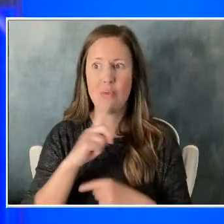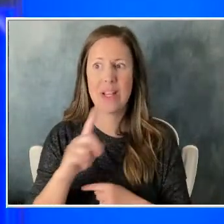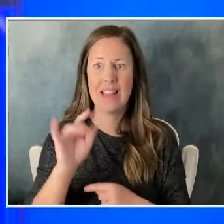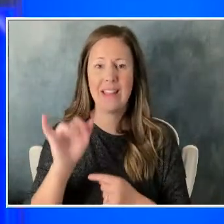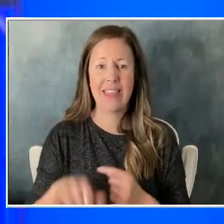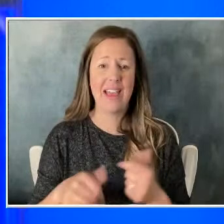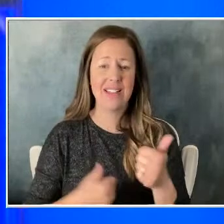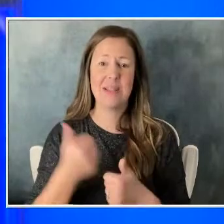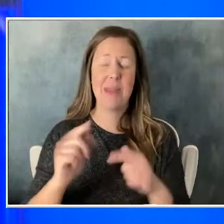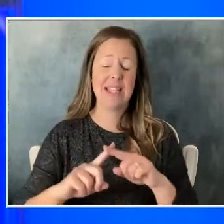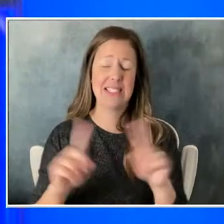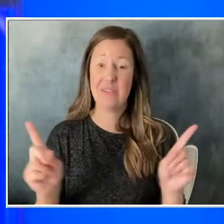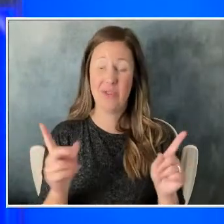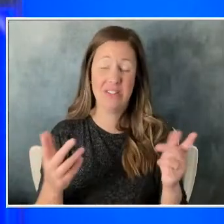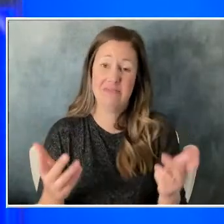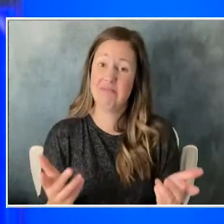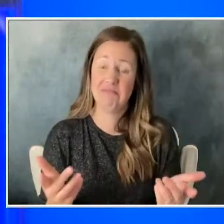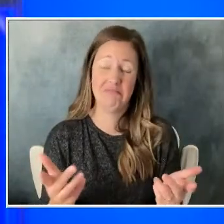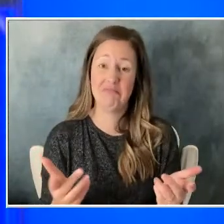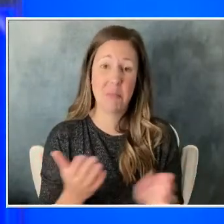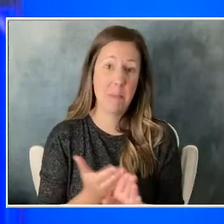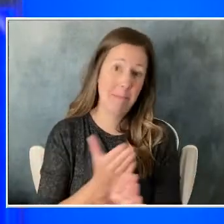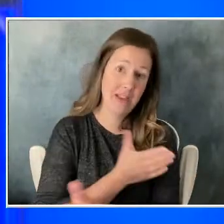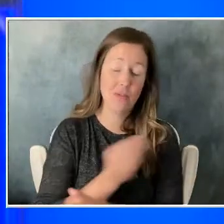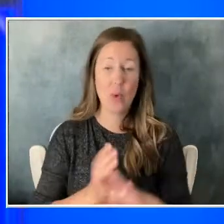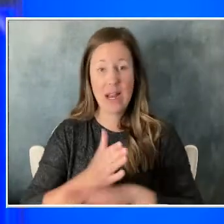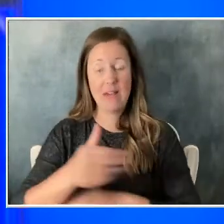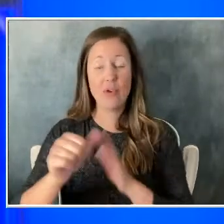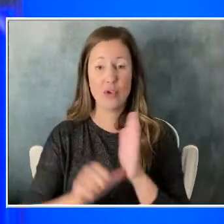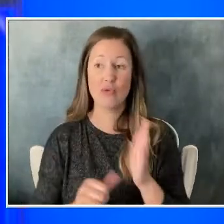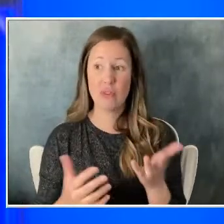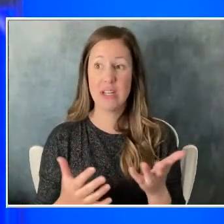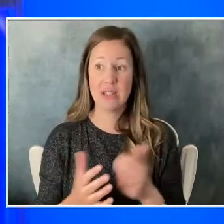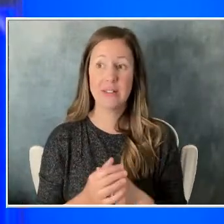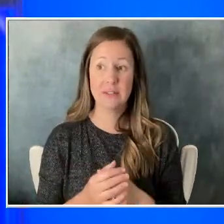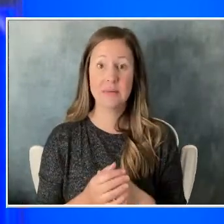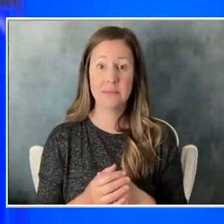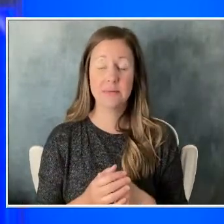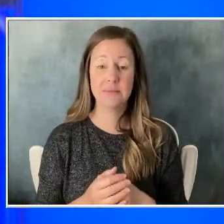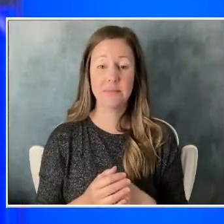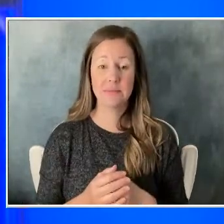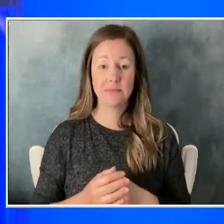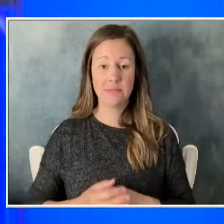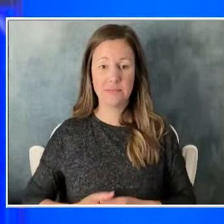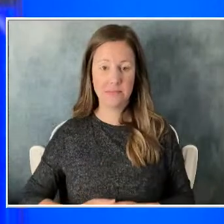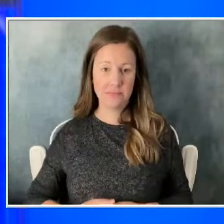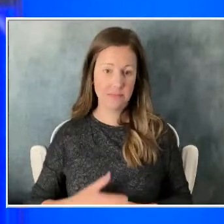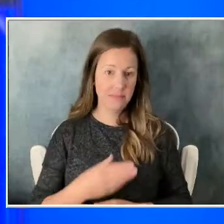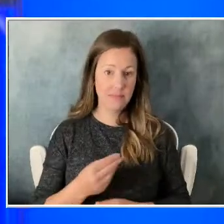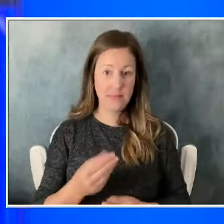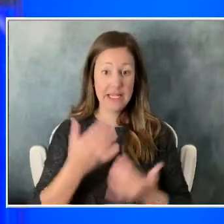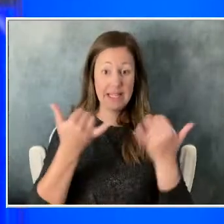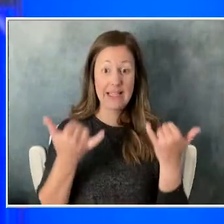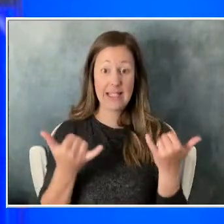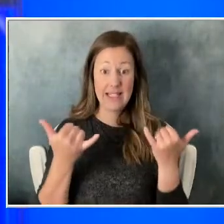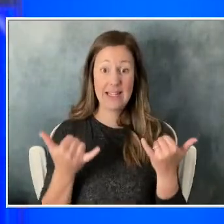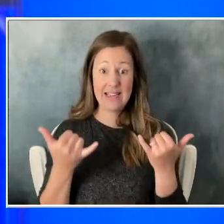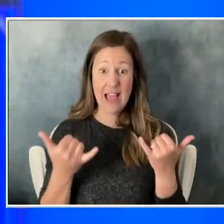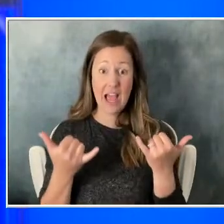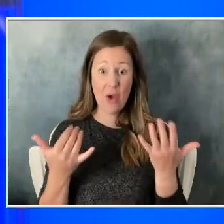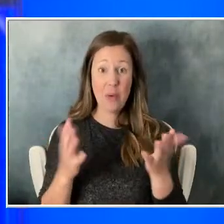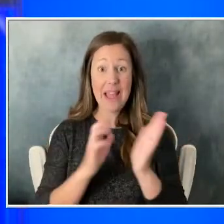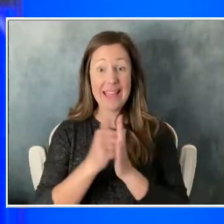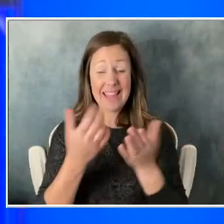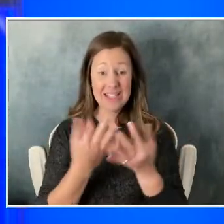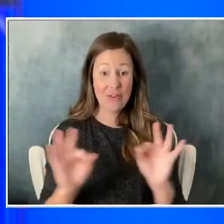before and after surgery. And the main point is that now I am cancer-free, so this is